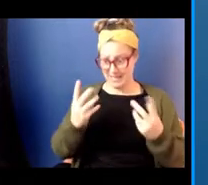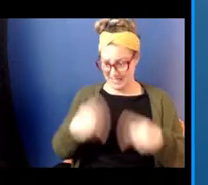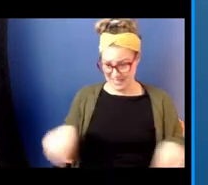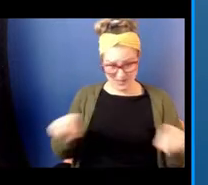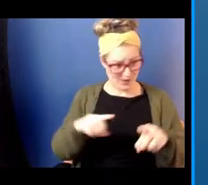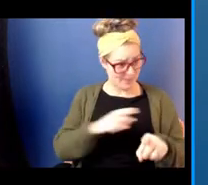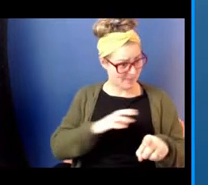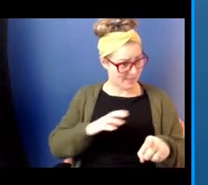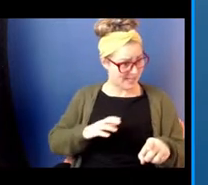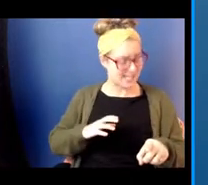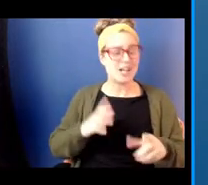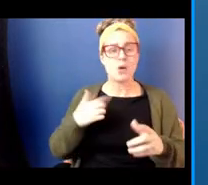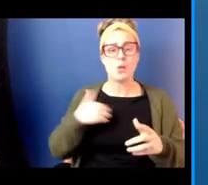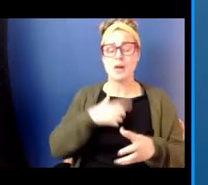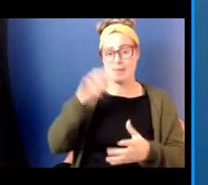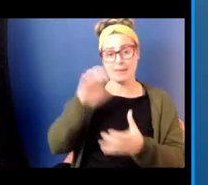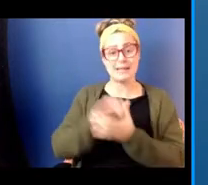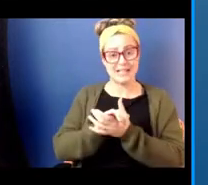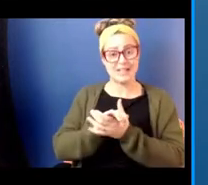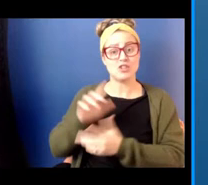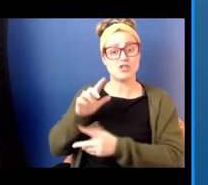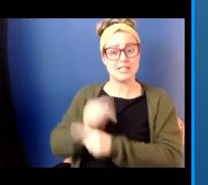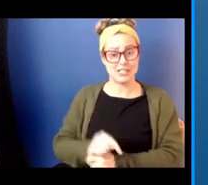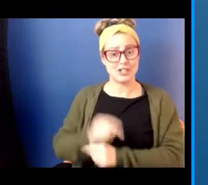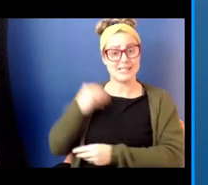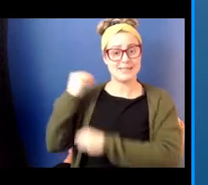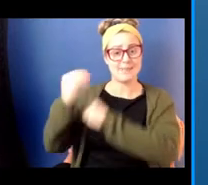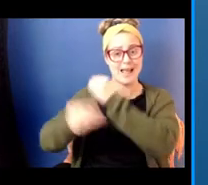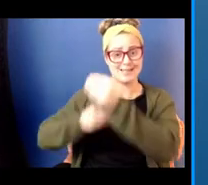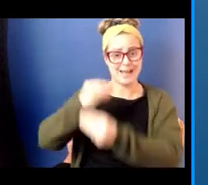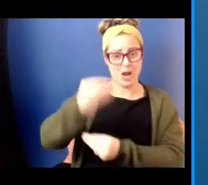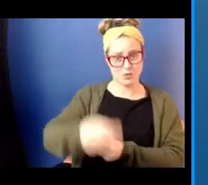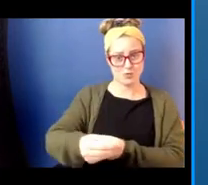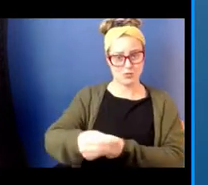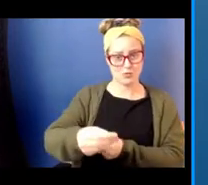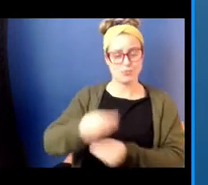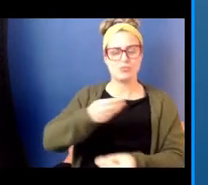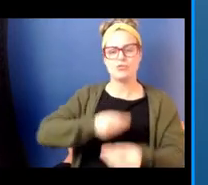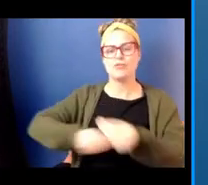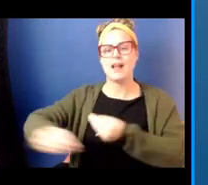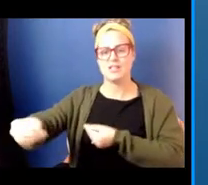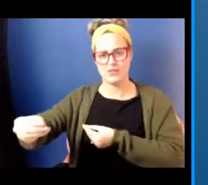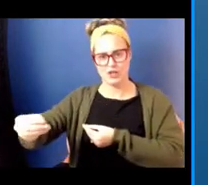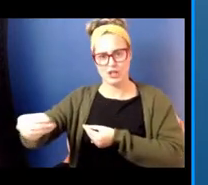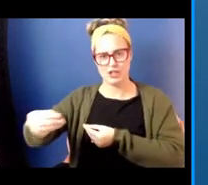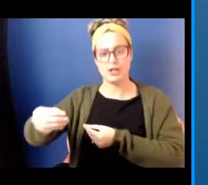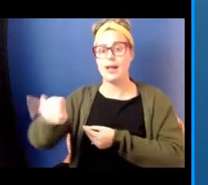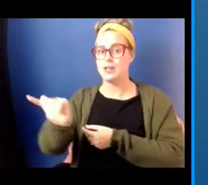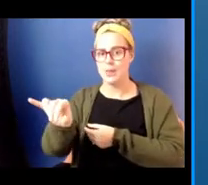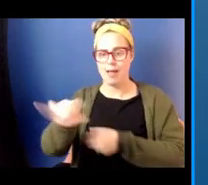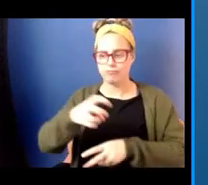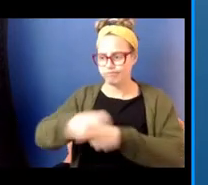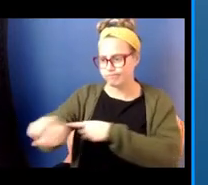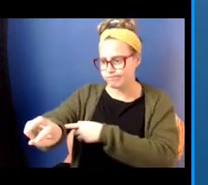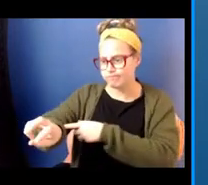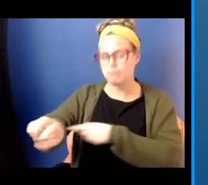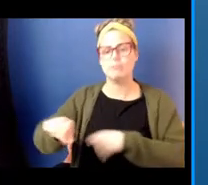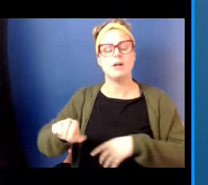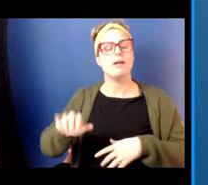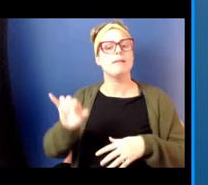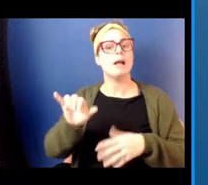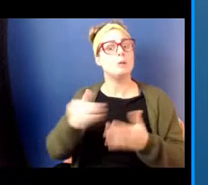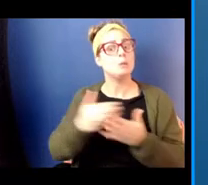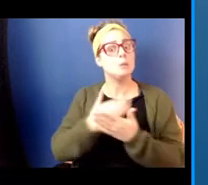passed down and transferred especially when you're opening up new doors and you're